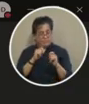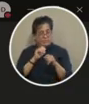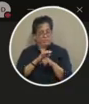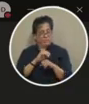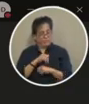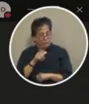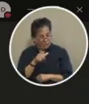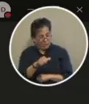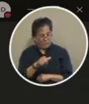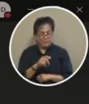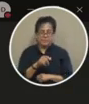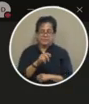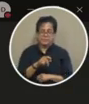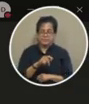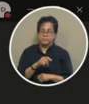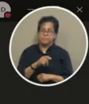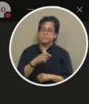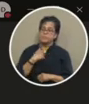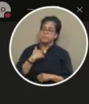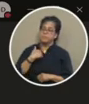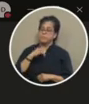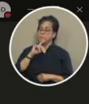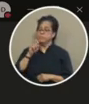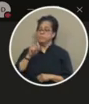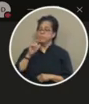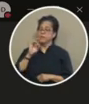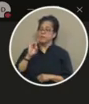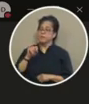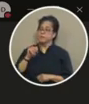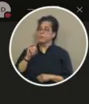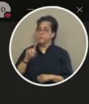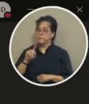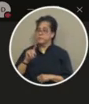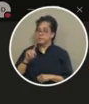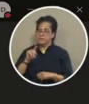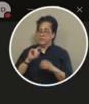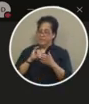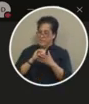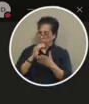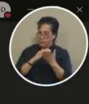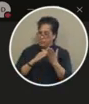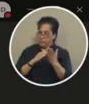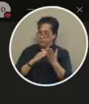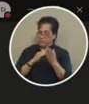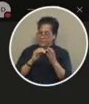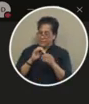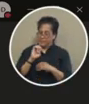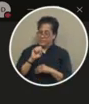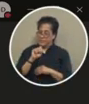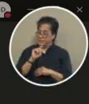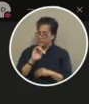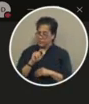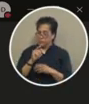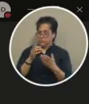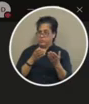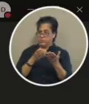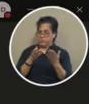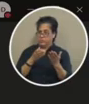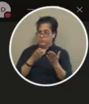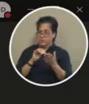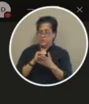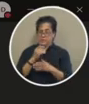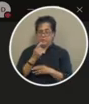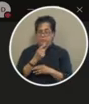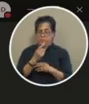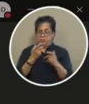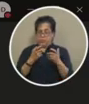hit the button. I have a question on 18.1. Is this part of essential services? Was this